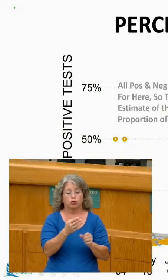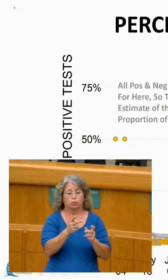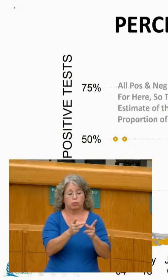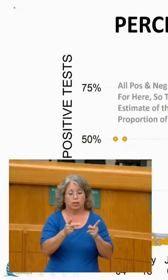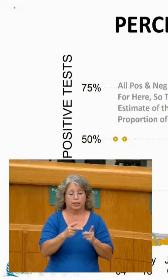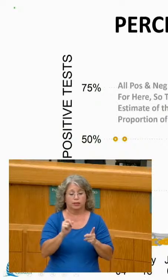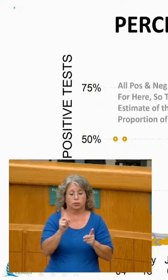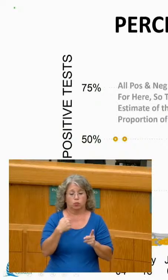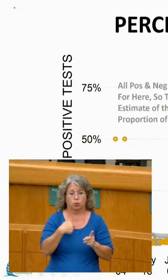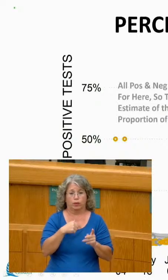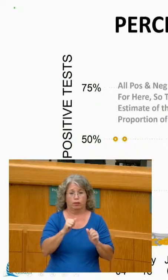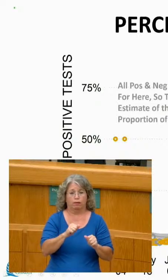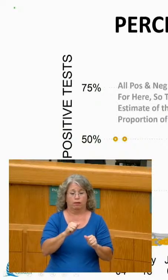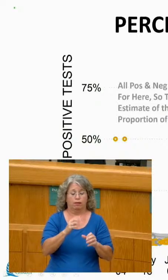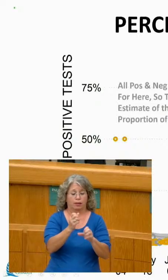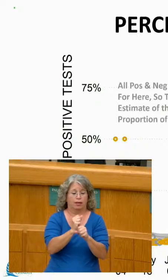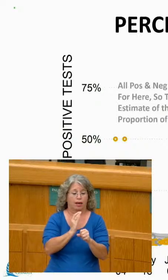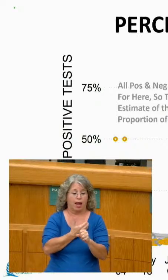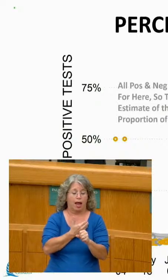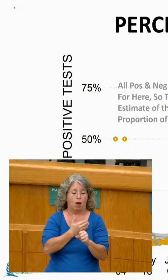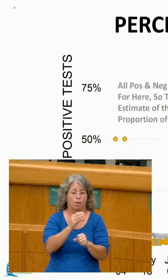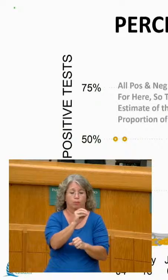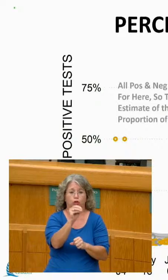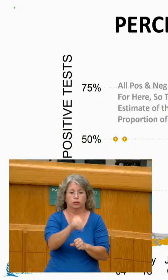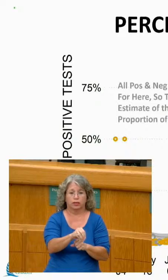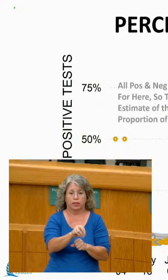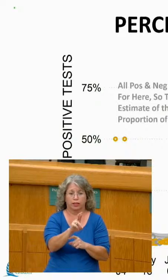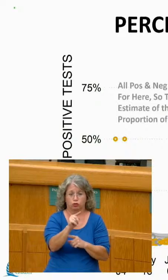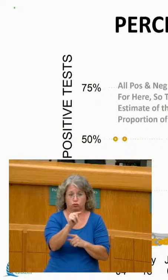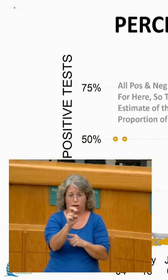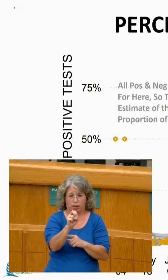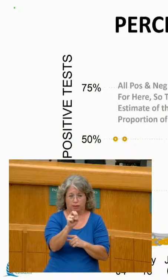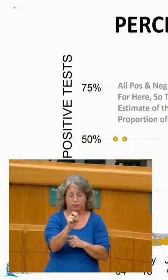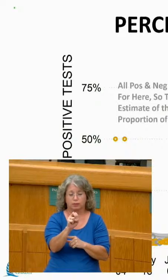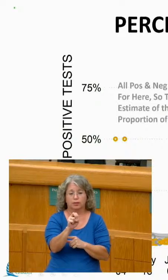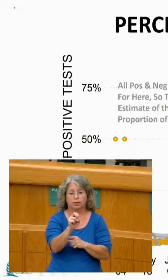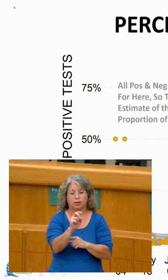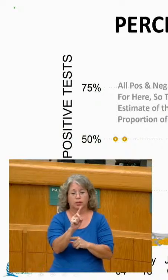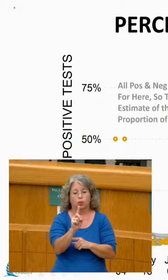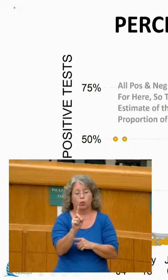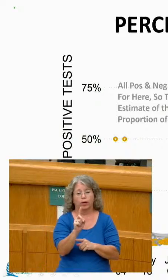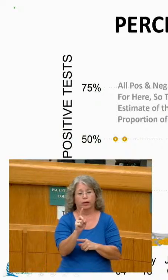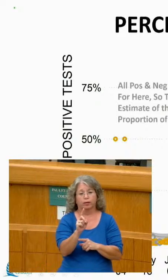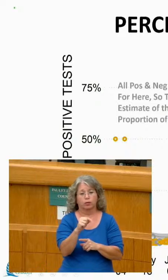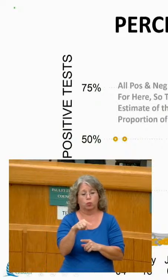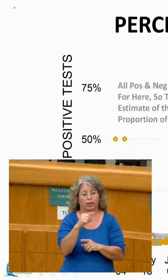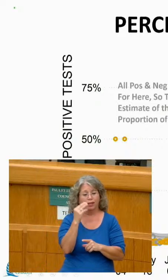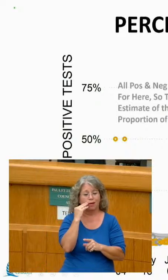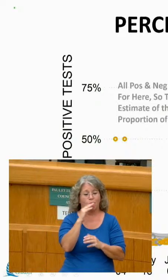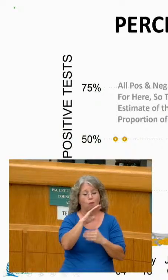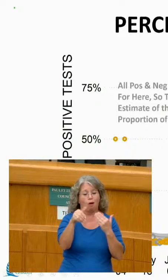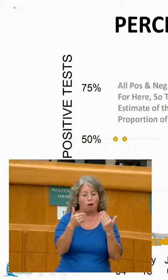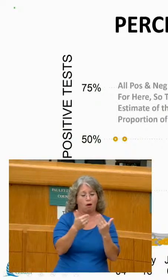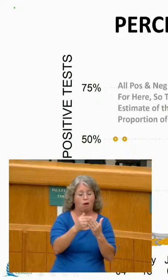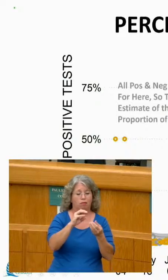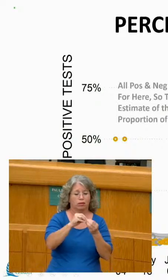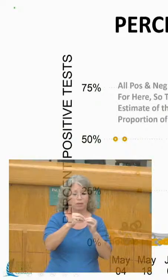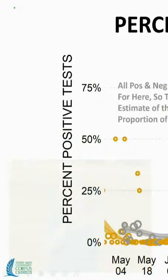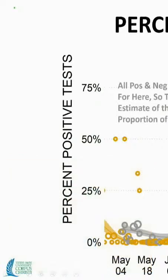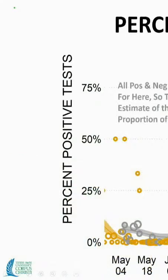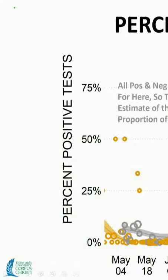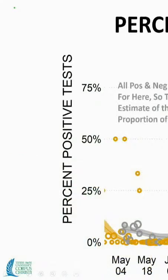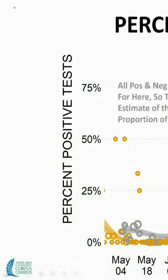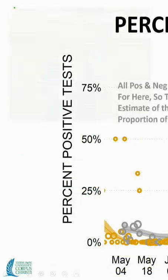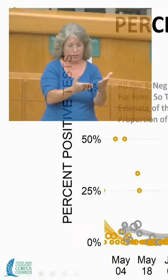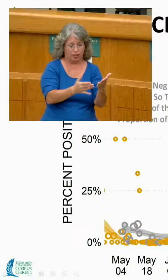know that we quantified all positive and negatives that are coming back. And those are from the local public health